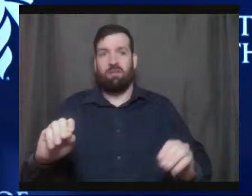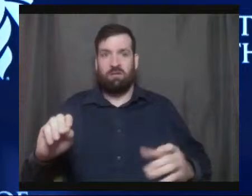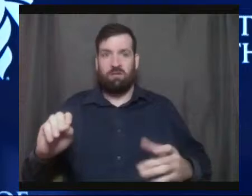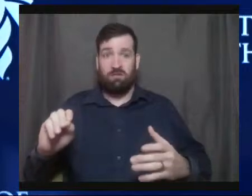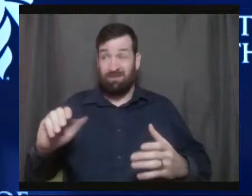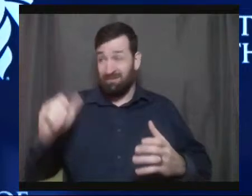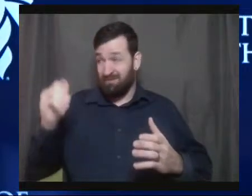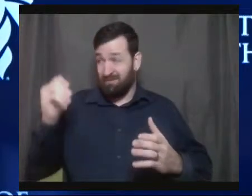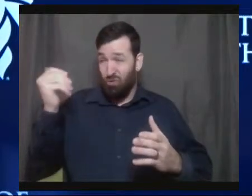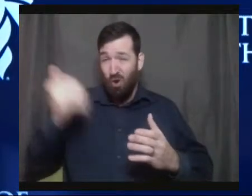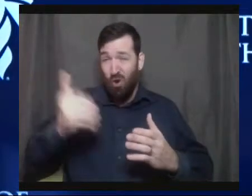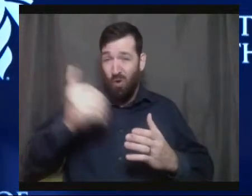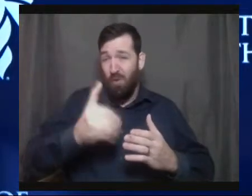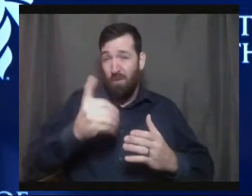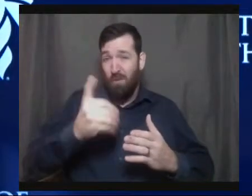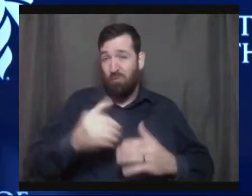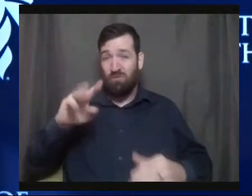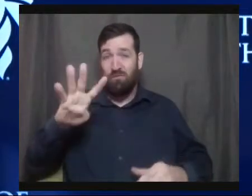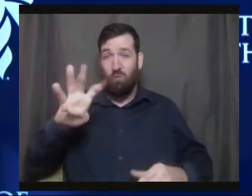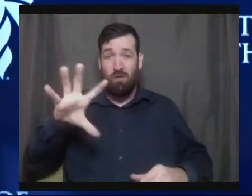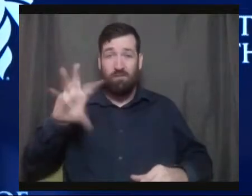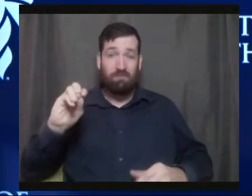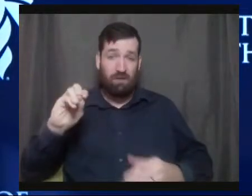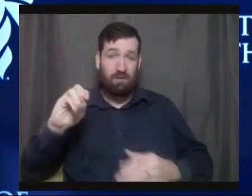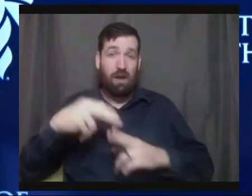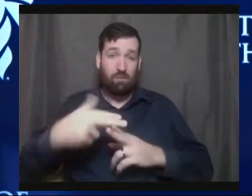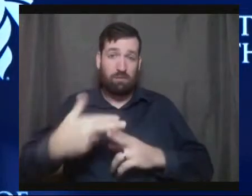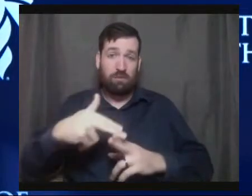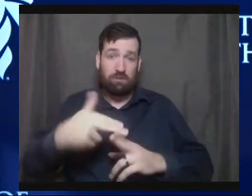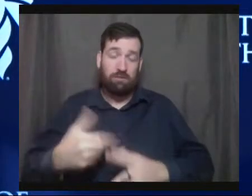450 pounds at one time. So it was,